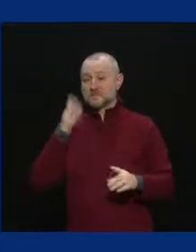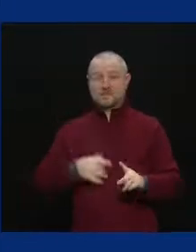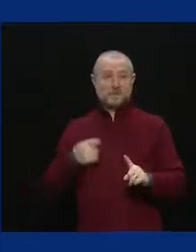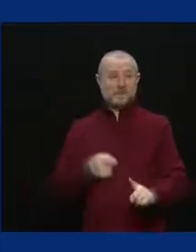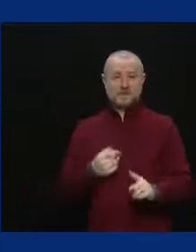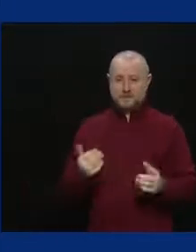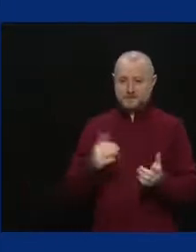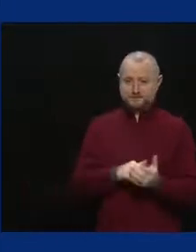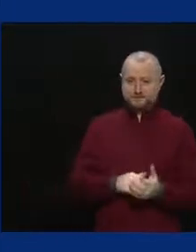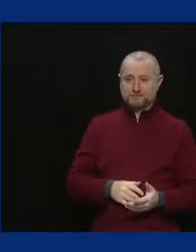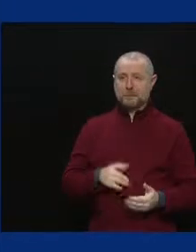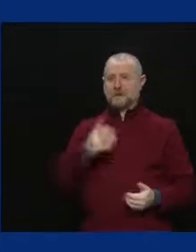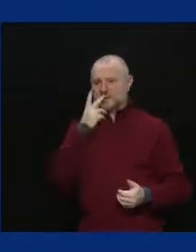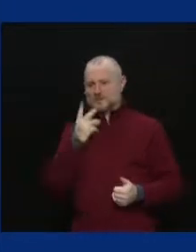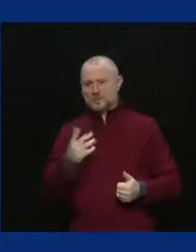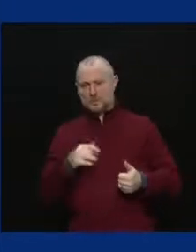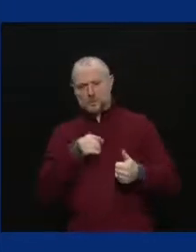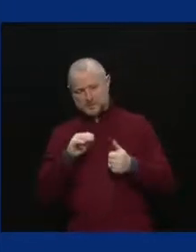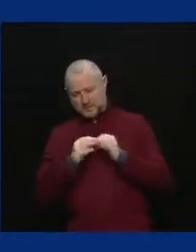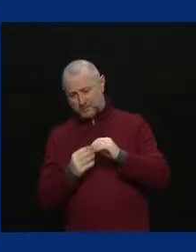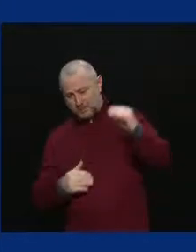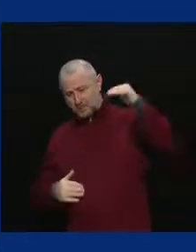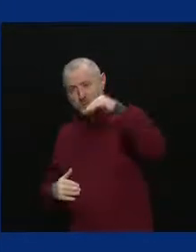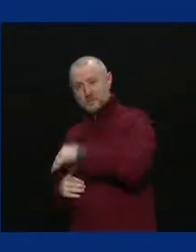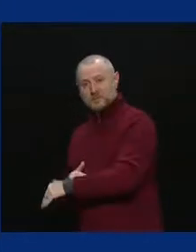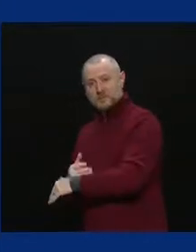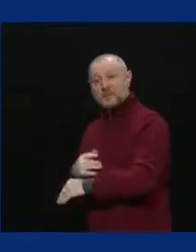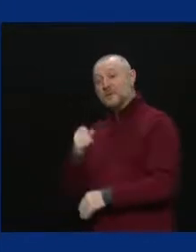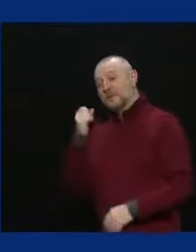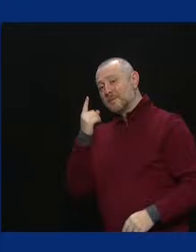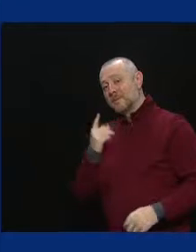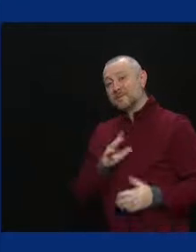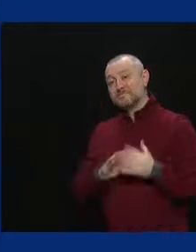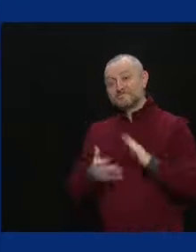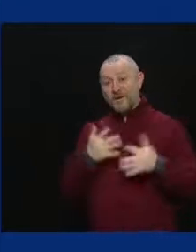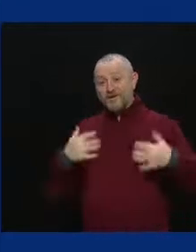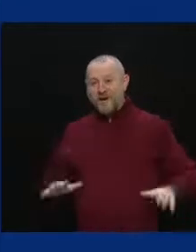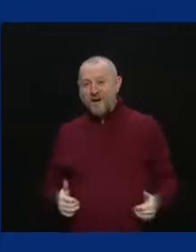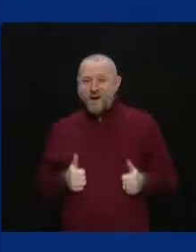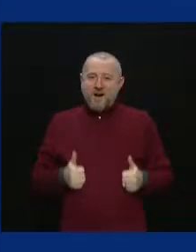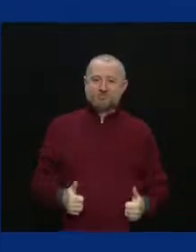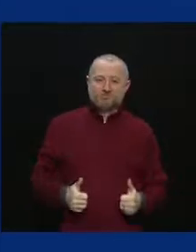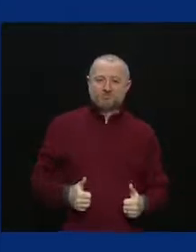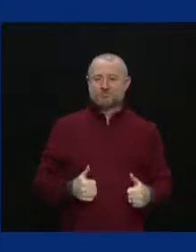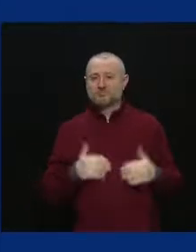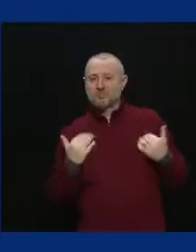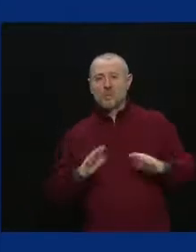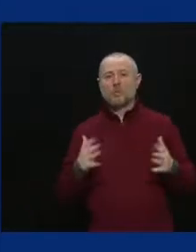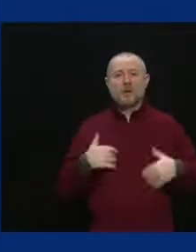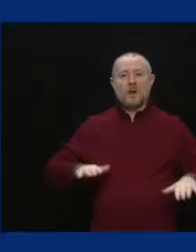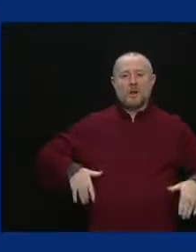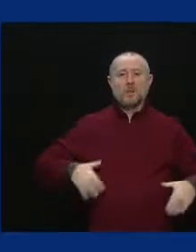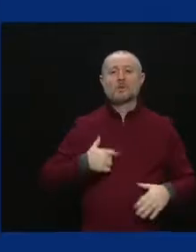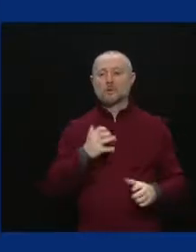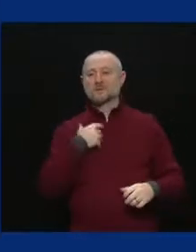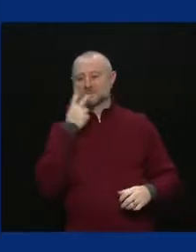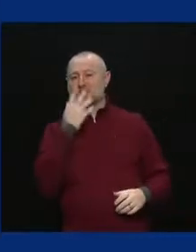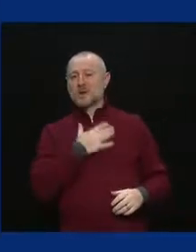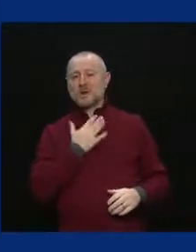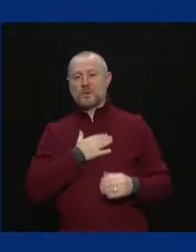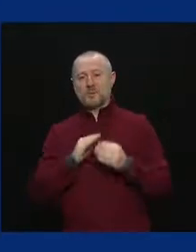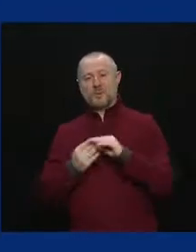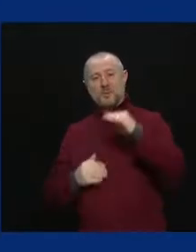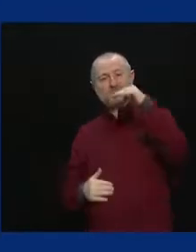Trending in the right direction. We're not through the surge yet, but boy, those numbers look good, and I'm really excited. Again, I want to thank everyone